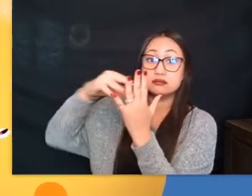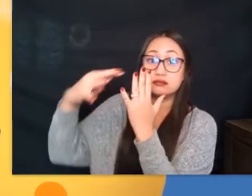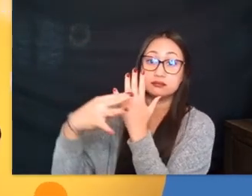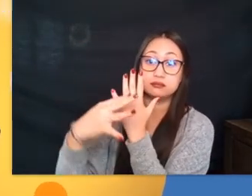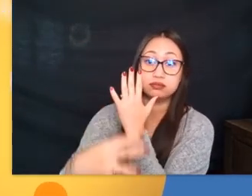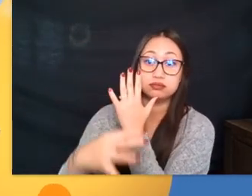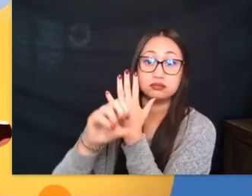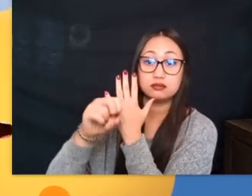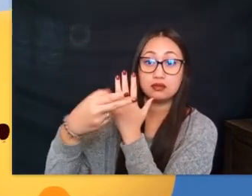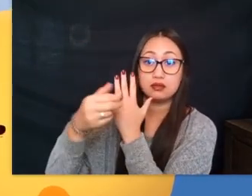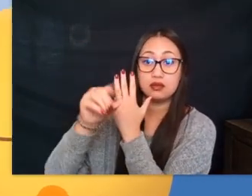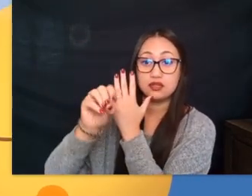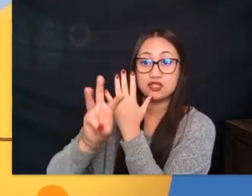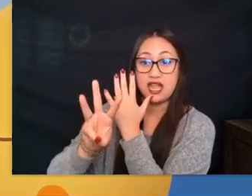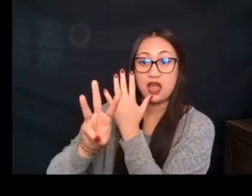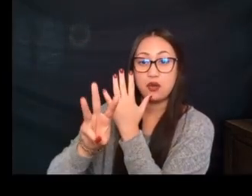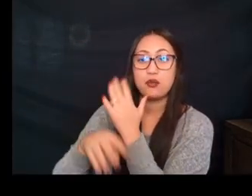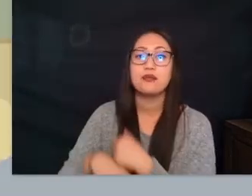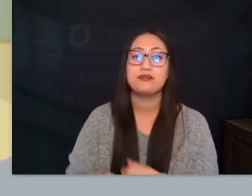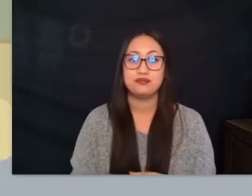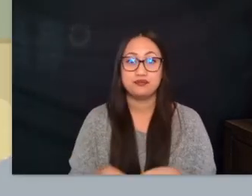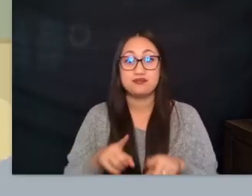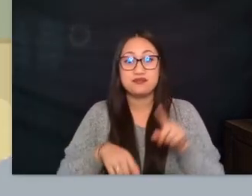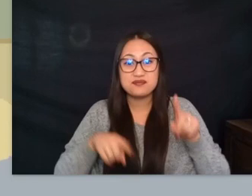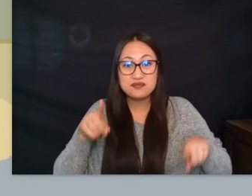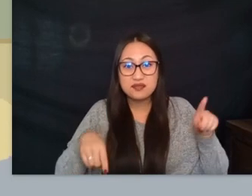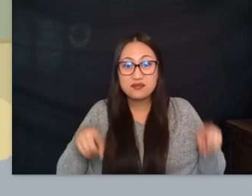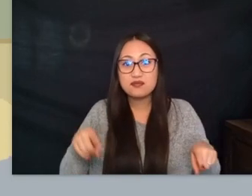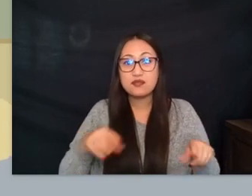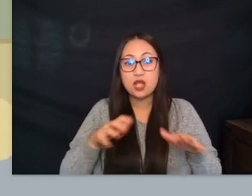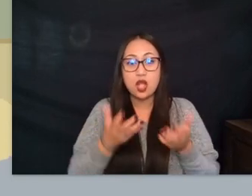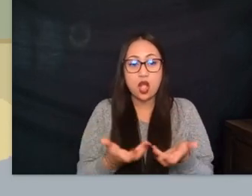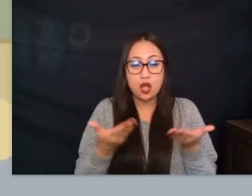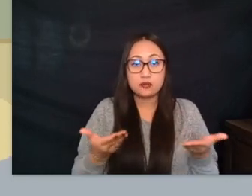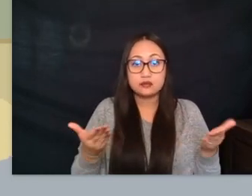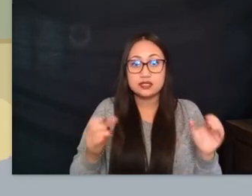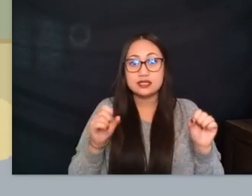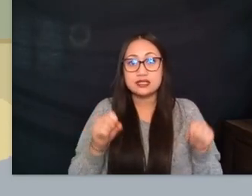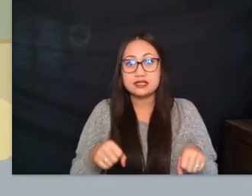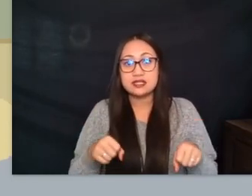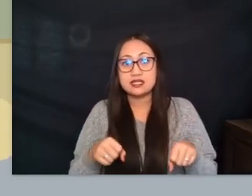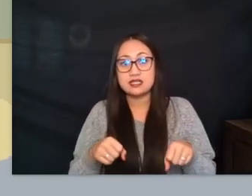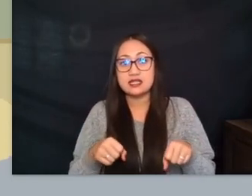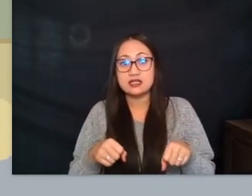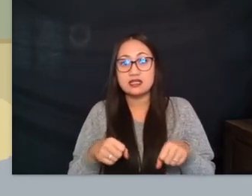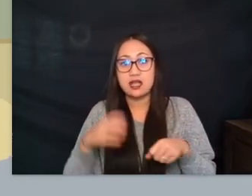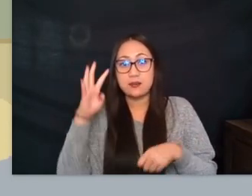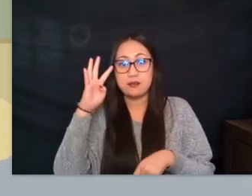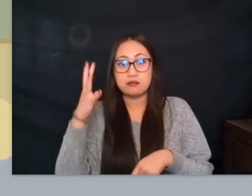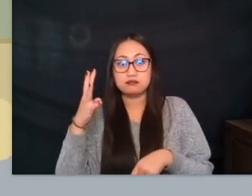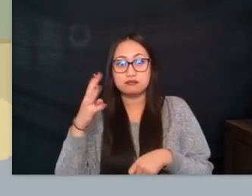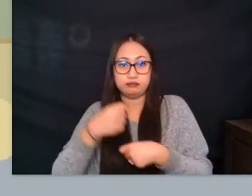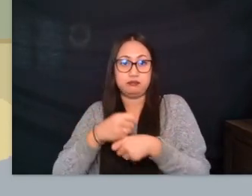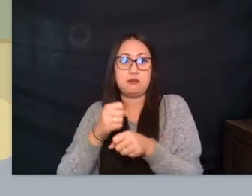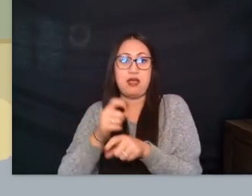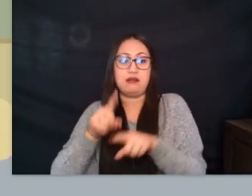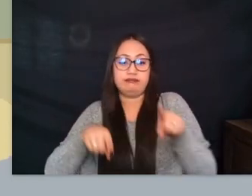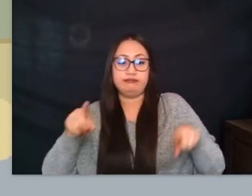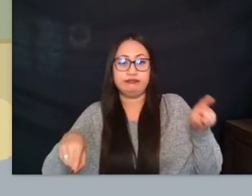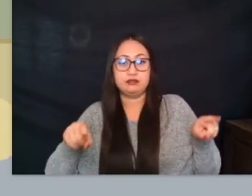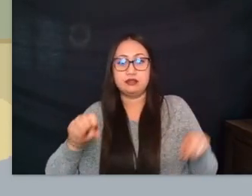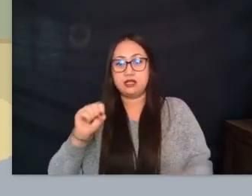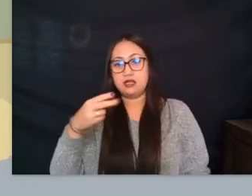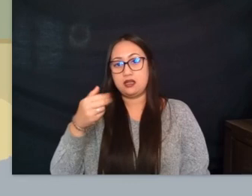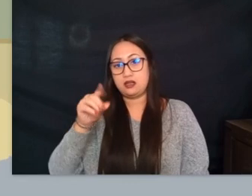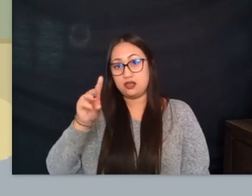create different types of shadows. Transparent means all light passes through. These objects are